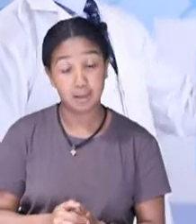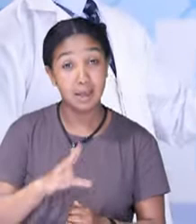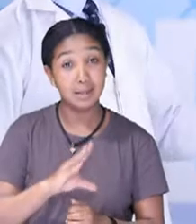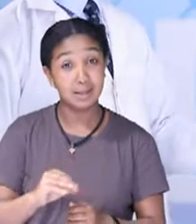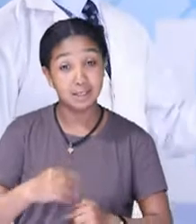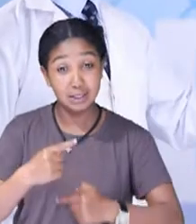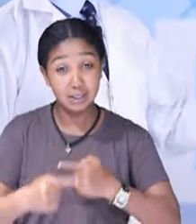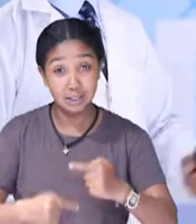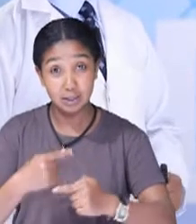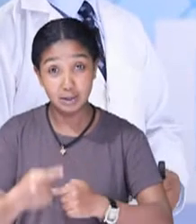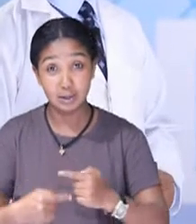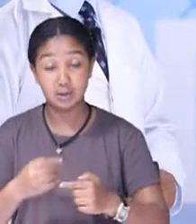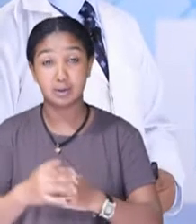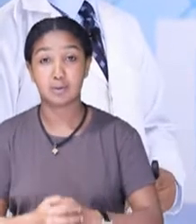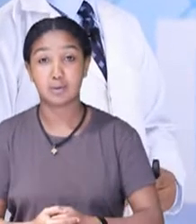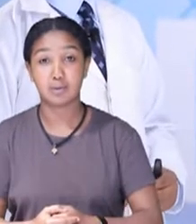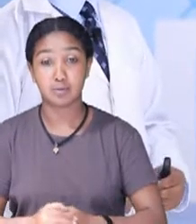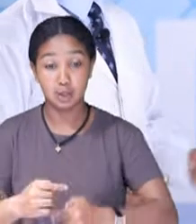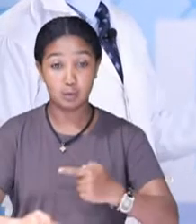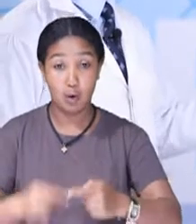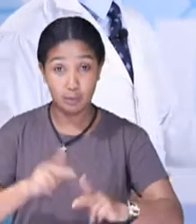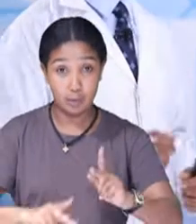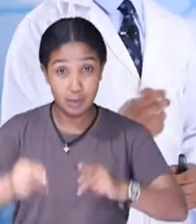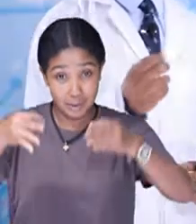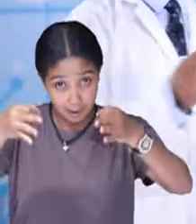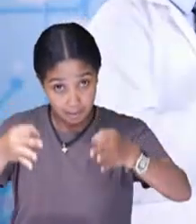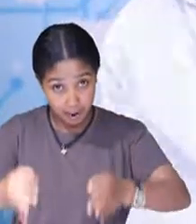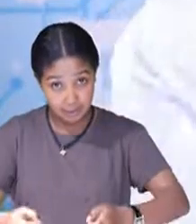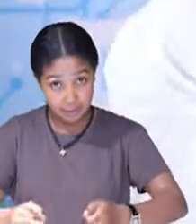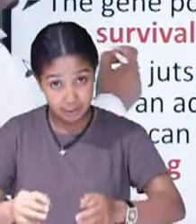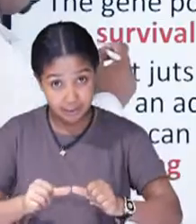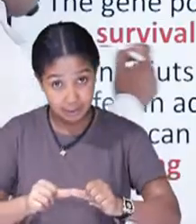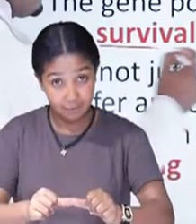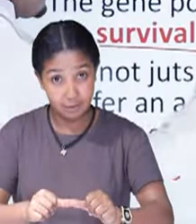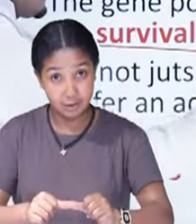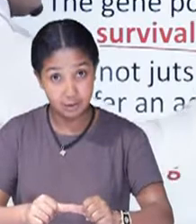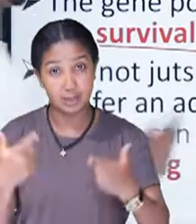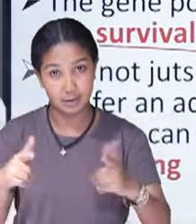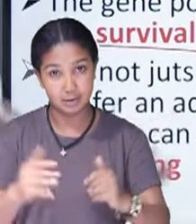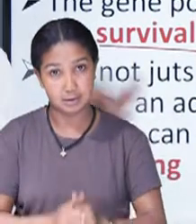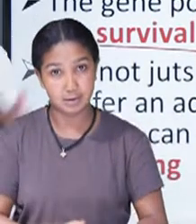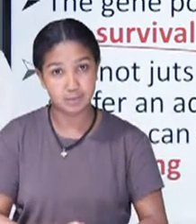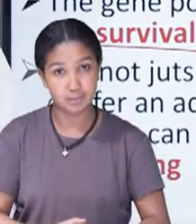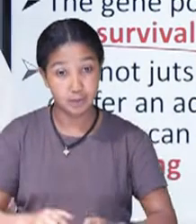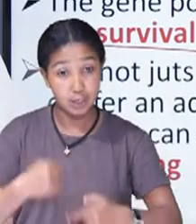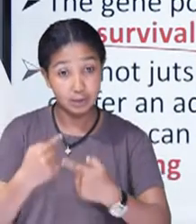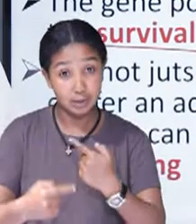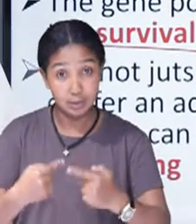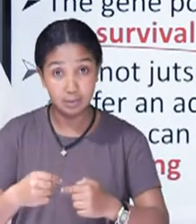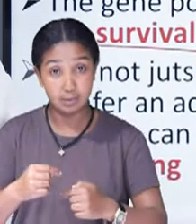And the gene pool of the population determines the survival chance. In the gene